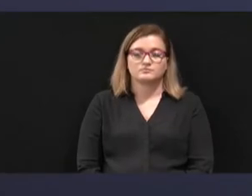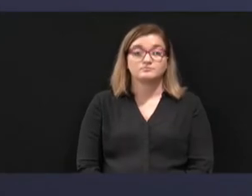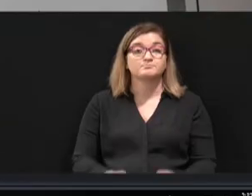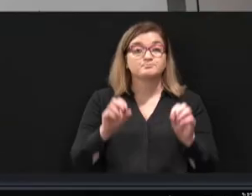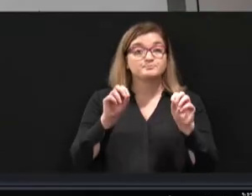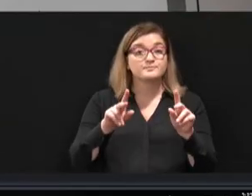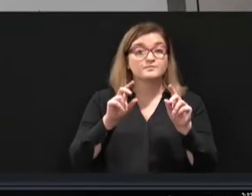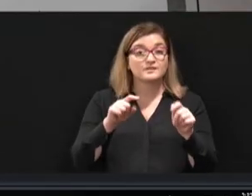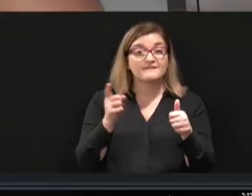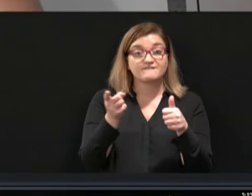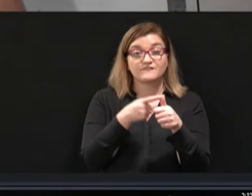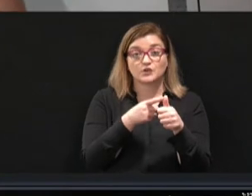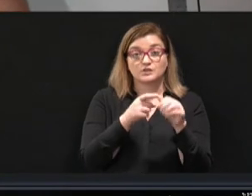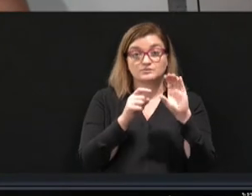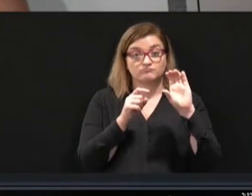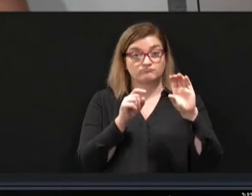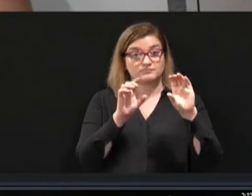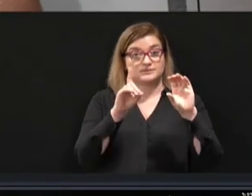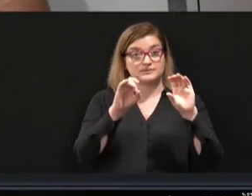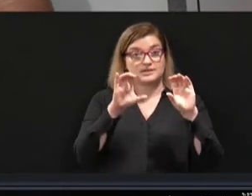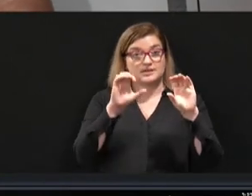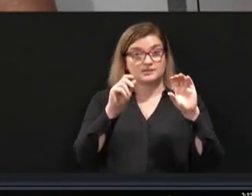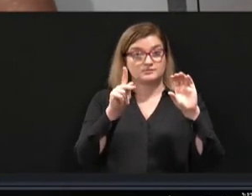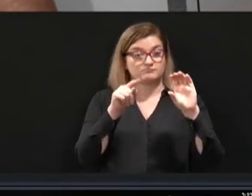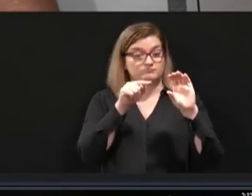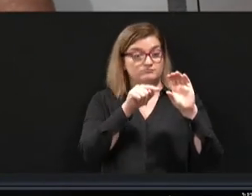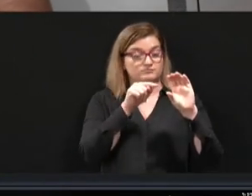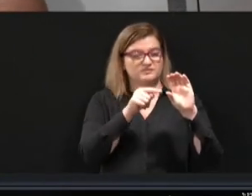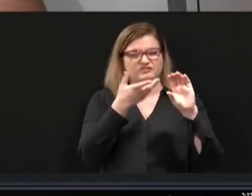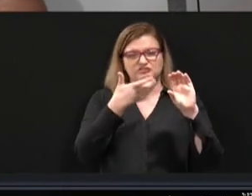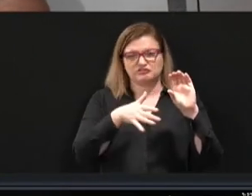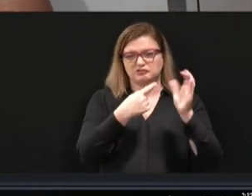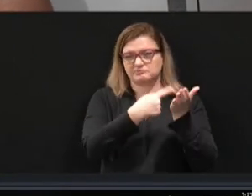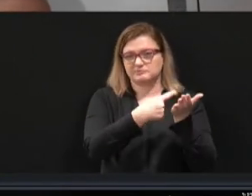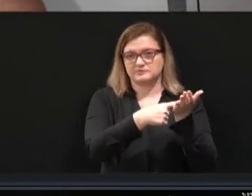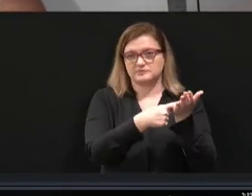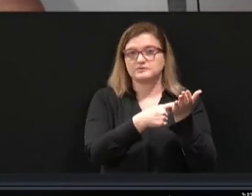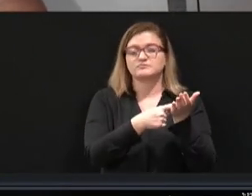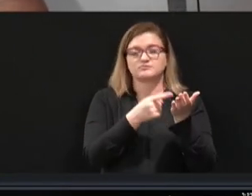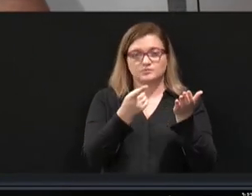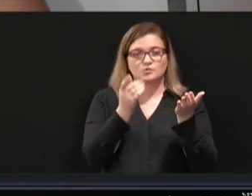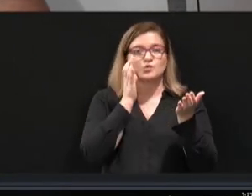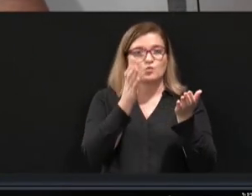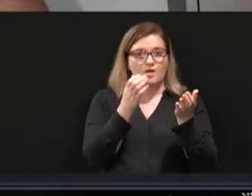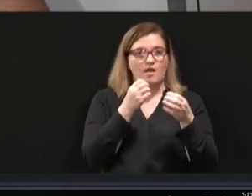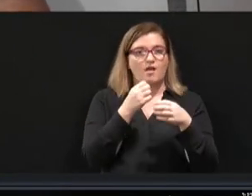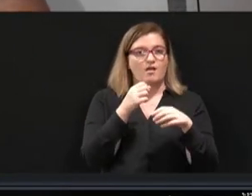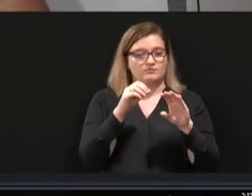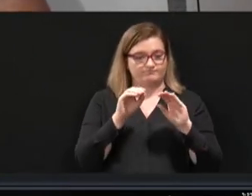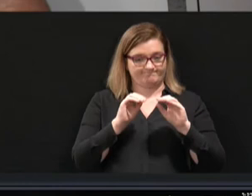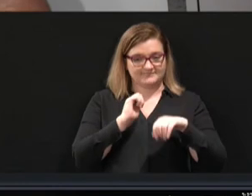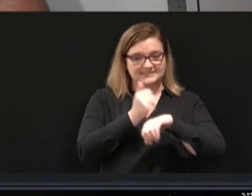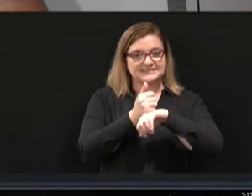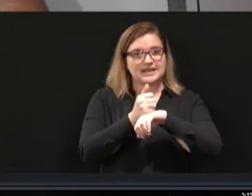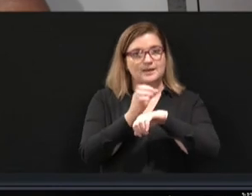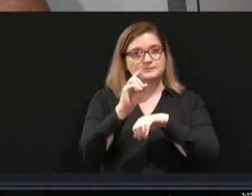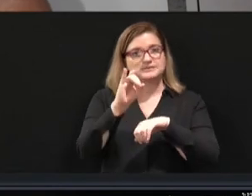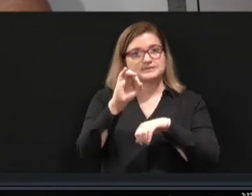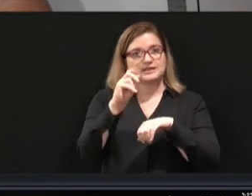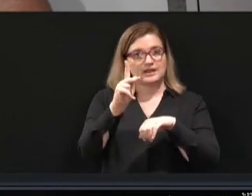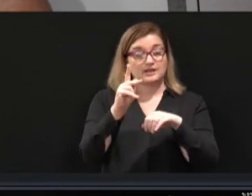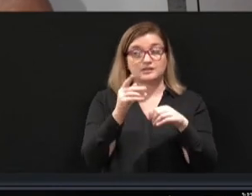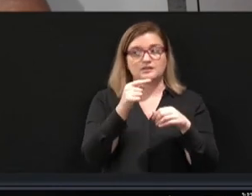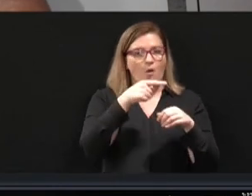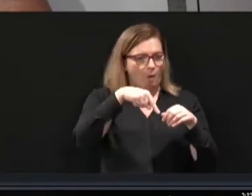Okay, so the first step is, I pretty much already talked about that. You're going to make your deck by putting in the cards that the students came to you